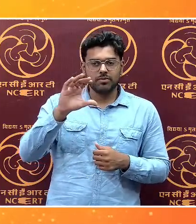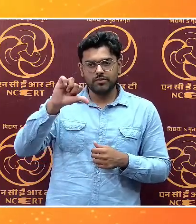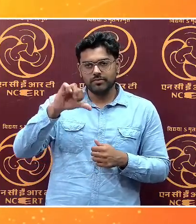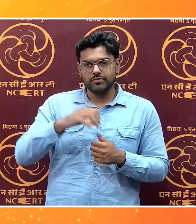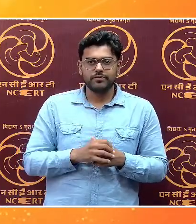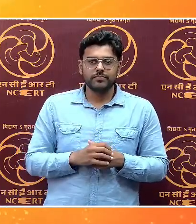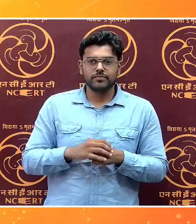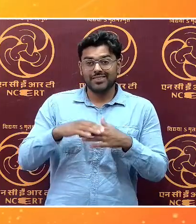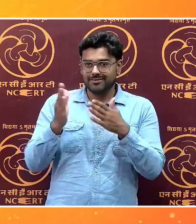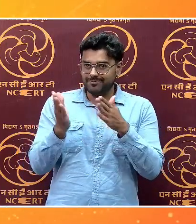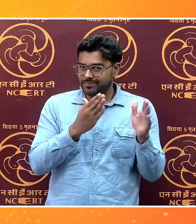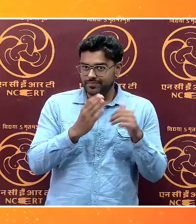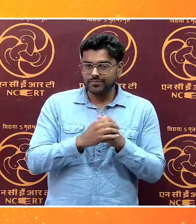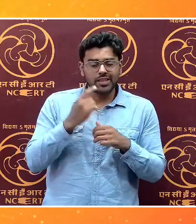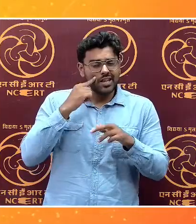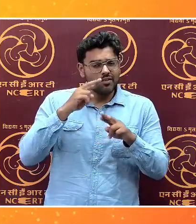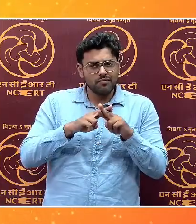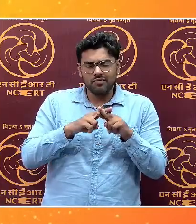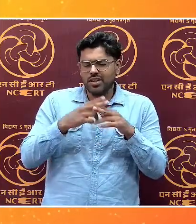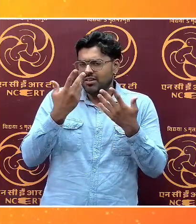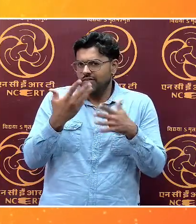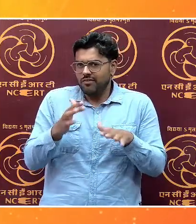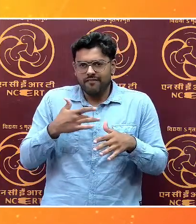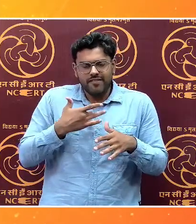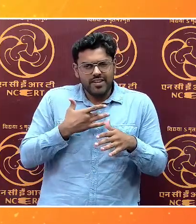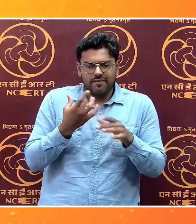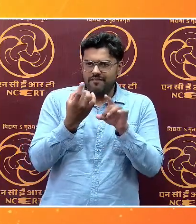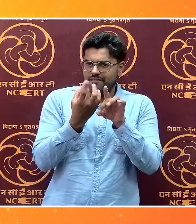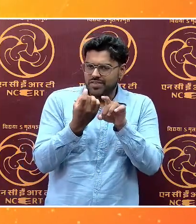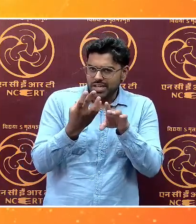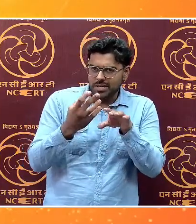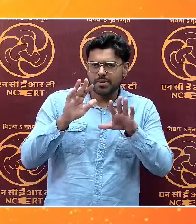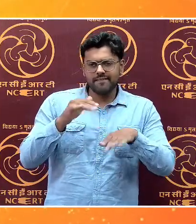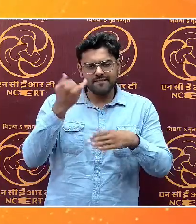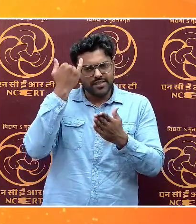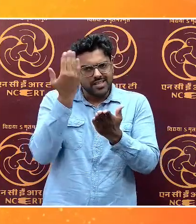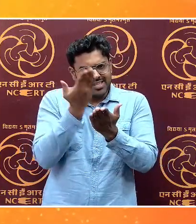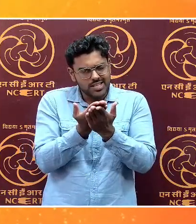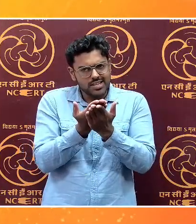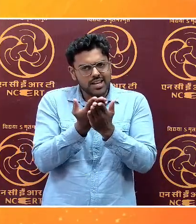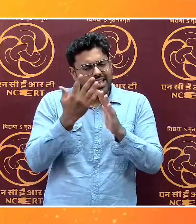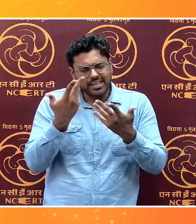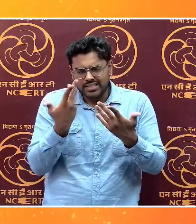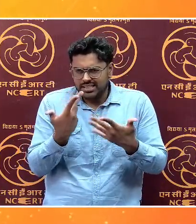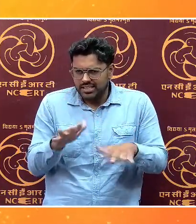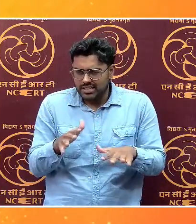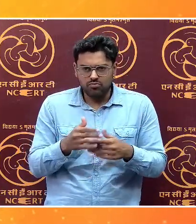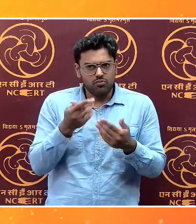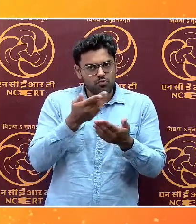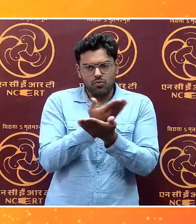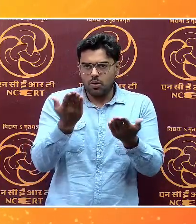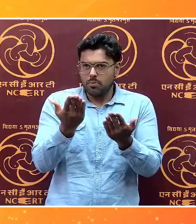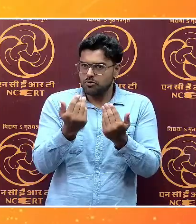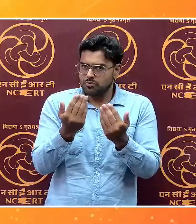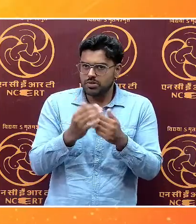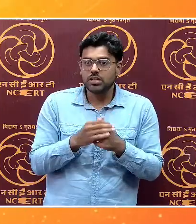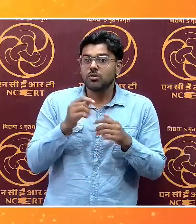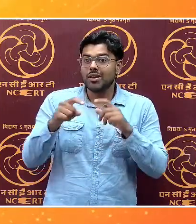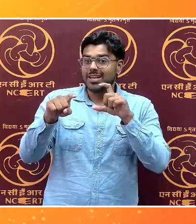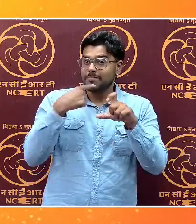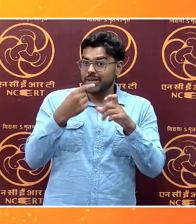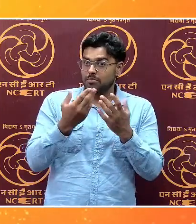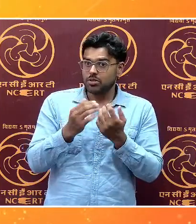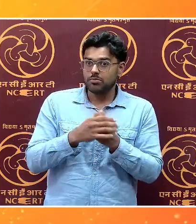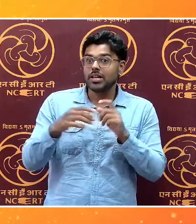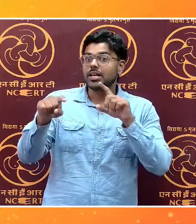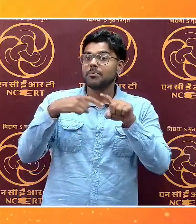8800440559. With that, if you have any feedback for us, if you want to suggest anything to us, so you can write us on a